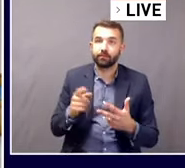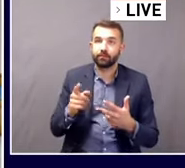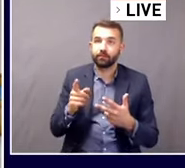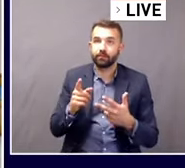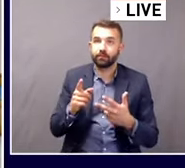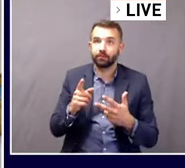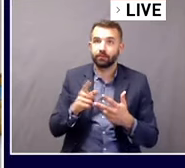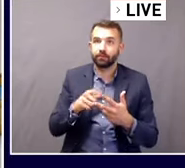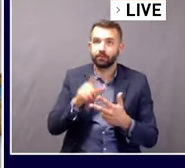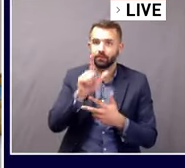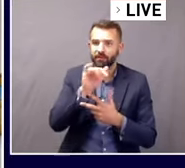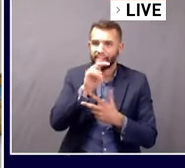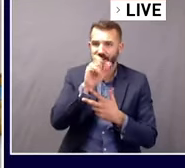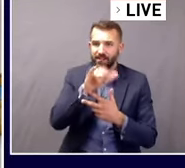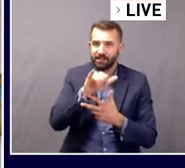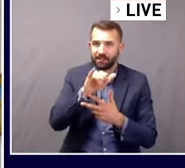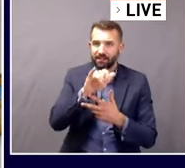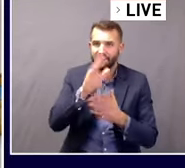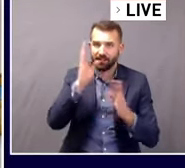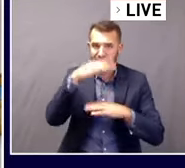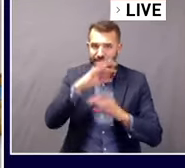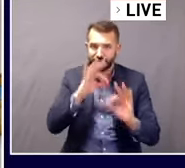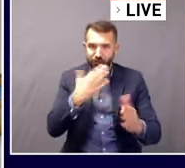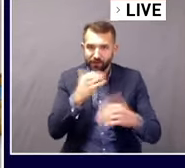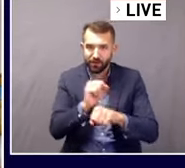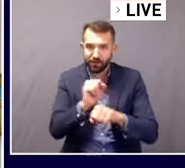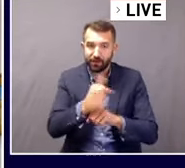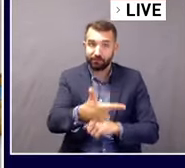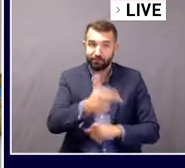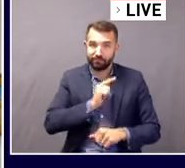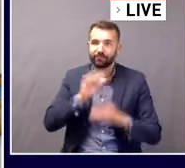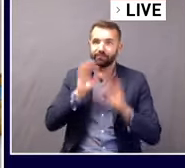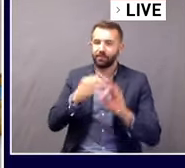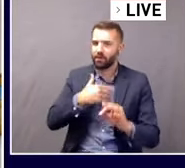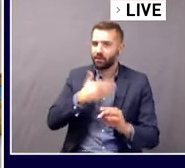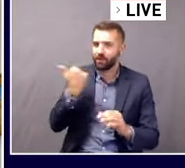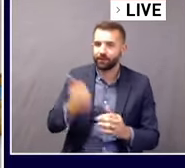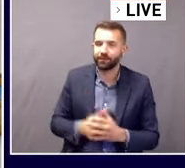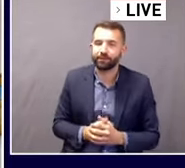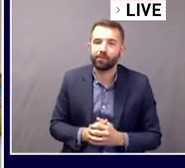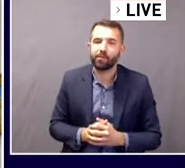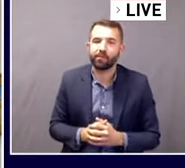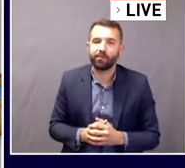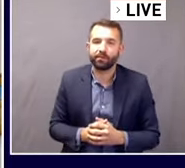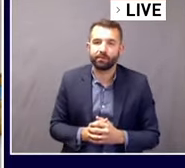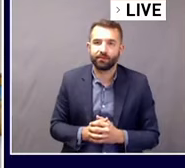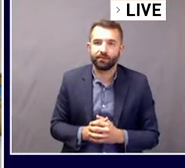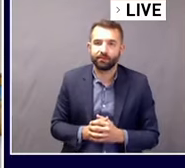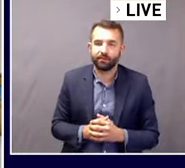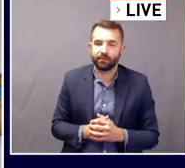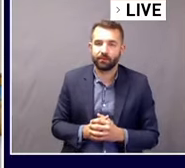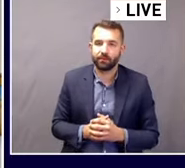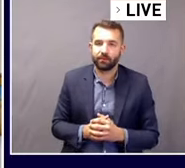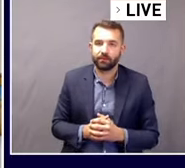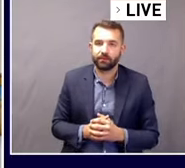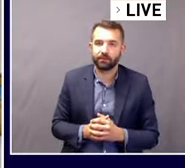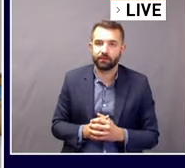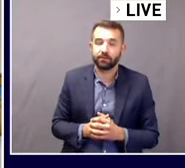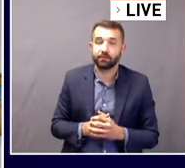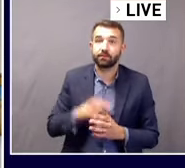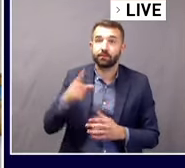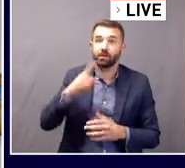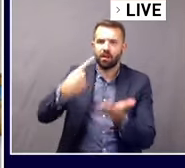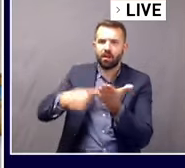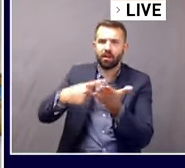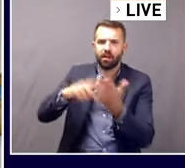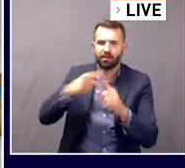can. Can you talk a little bit about the work that's being done with the possibility of adding states like Massachusetts